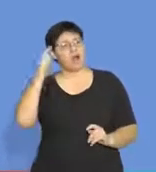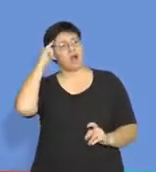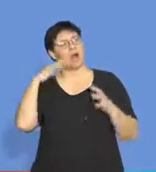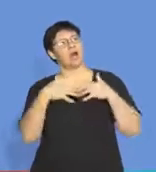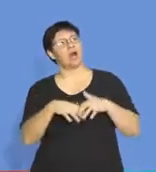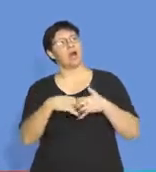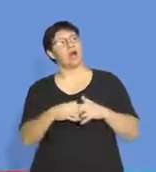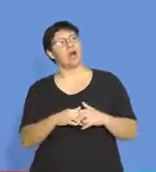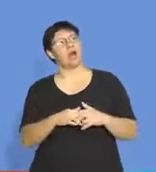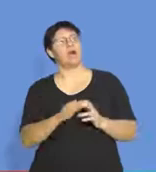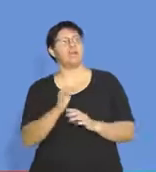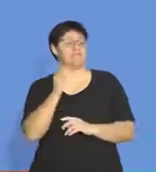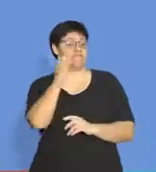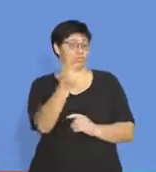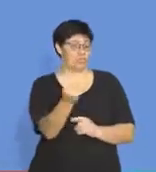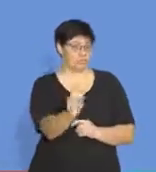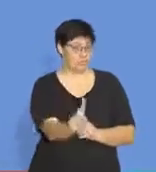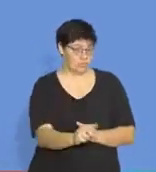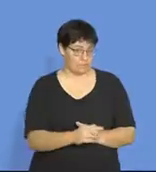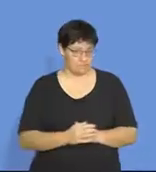thinking about going forward.